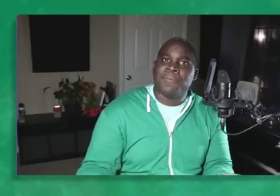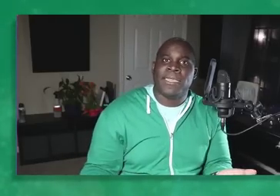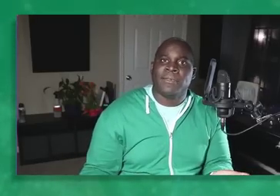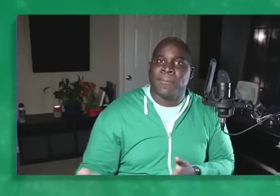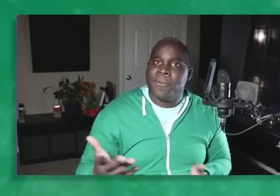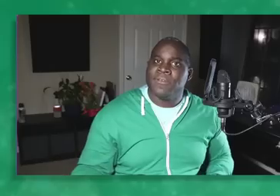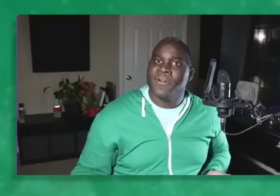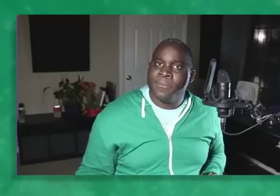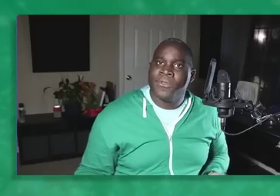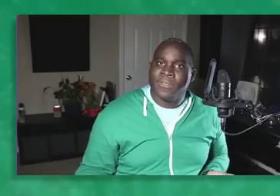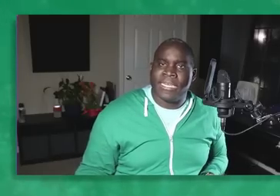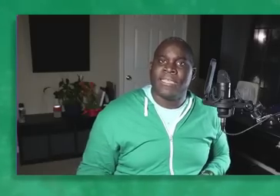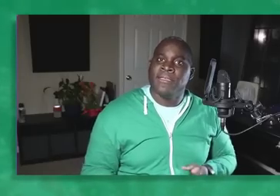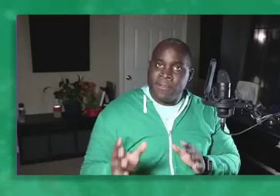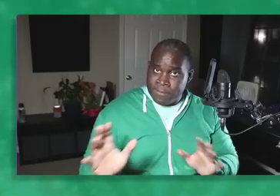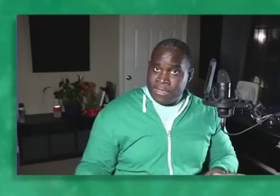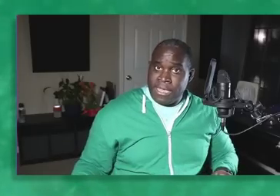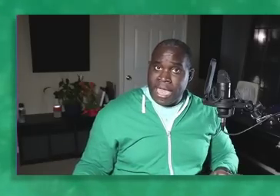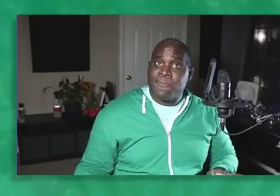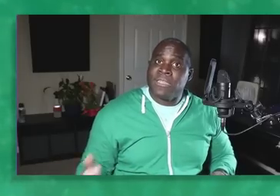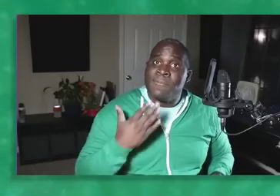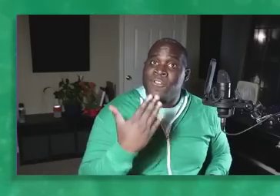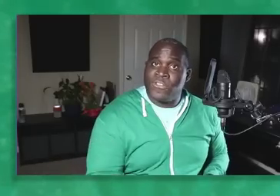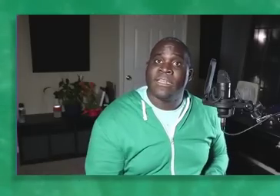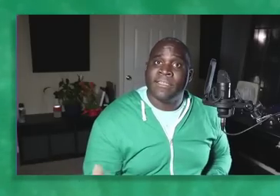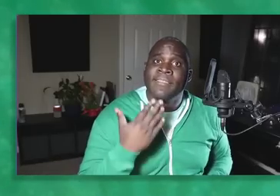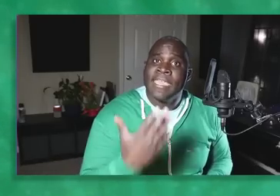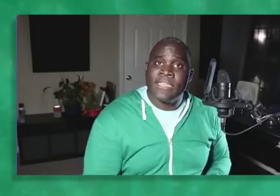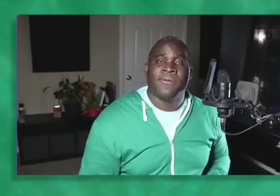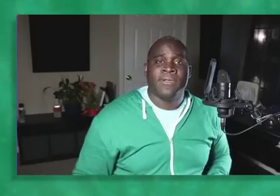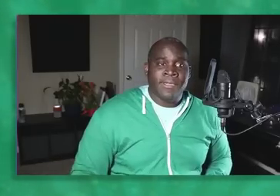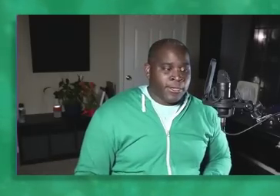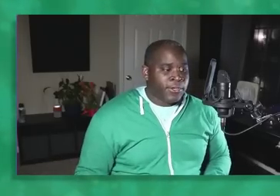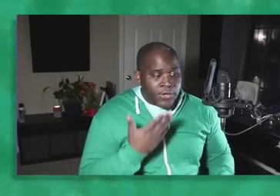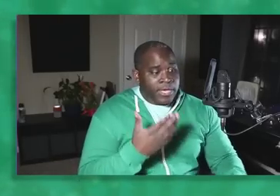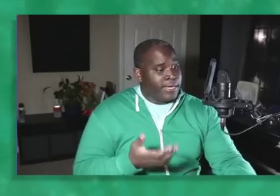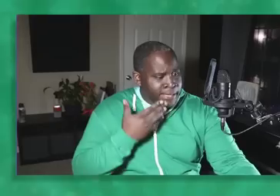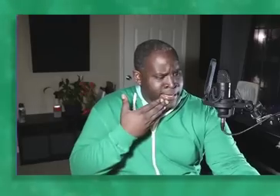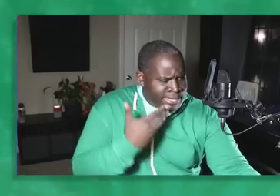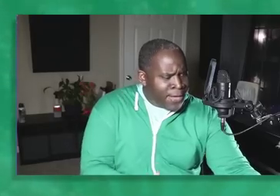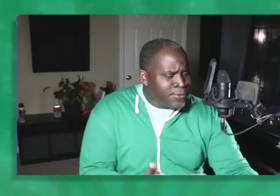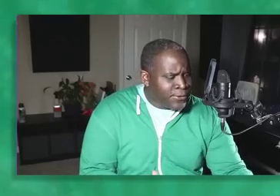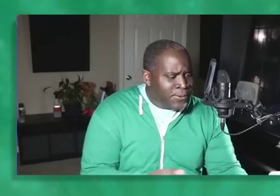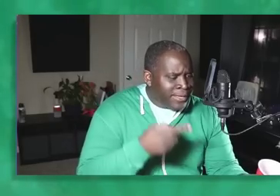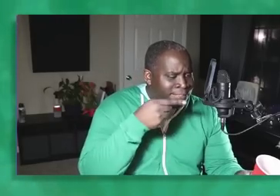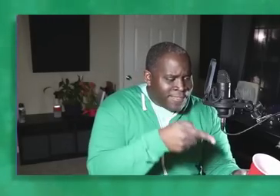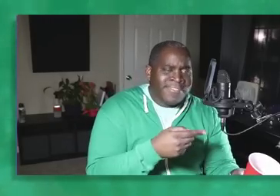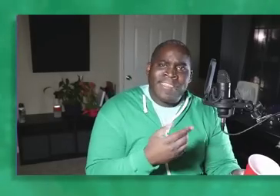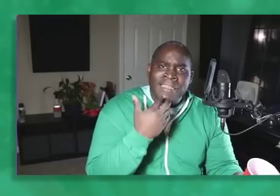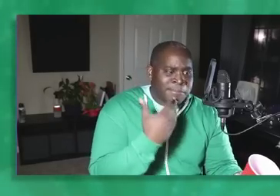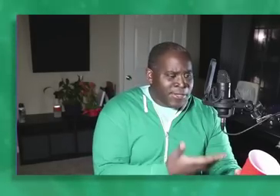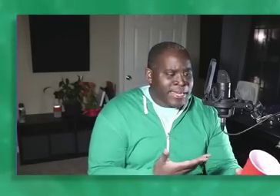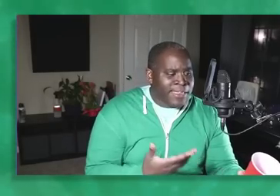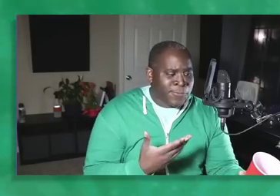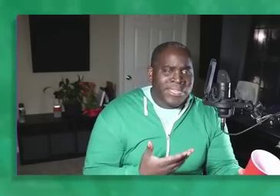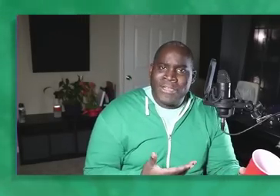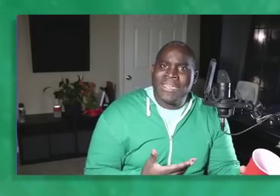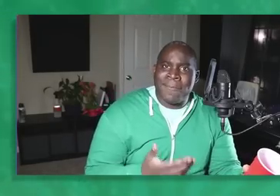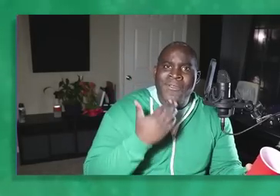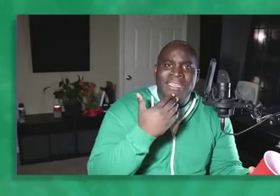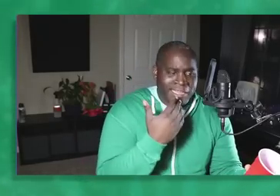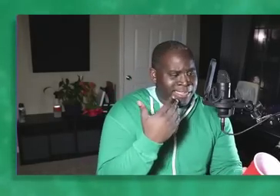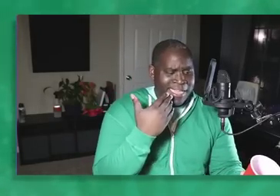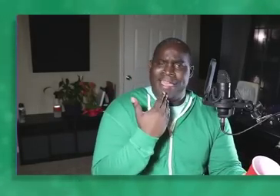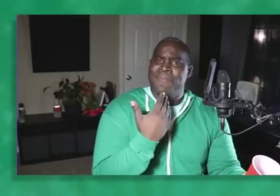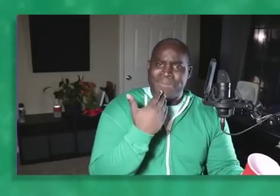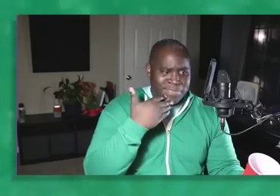that you helped me out in my moment of vulnerability. I really appreciated it. Thank you. Good. Yo, dude, this thing that I'm looking at is really good.